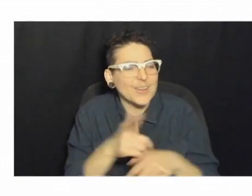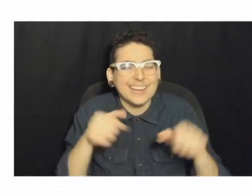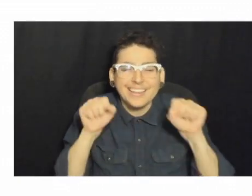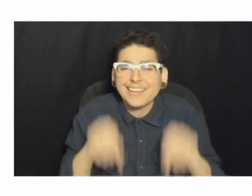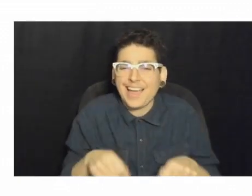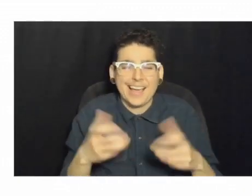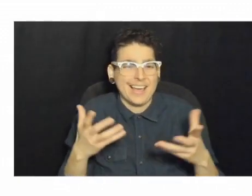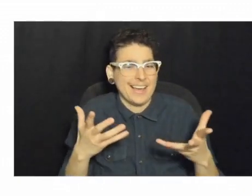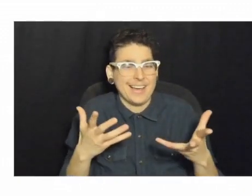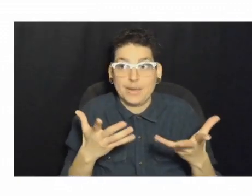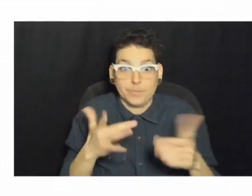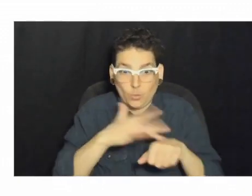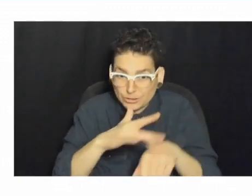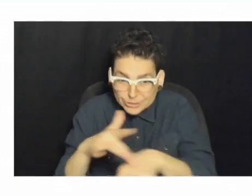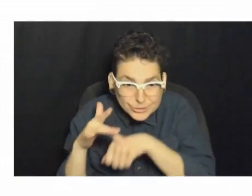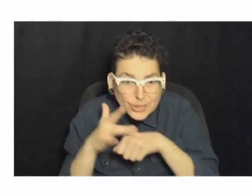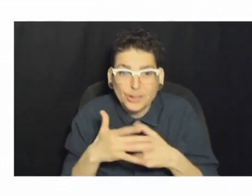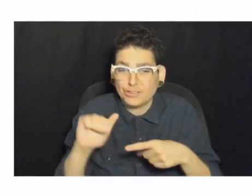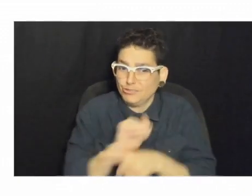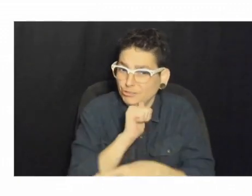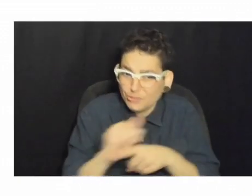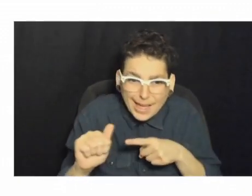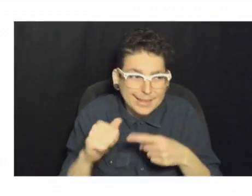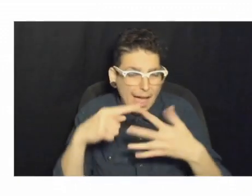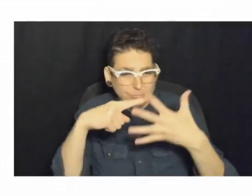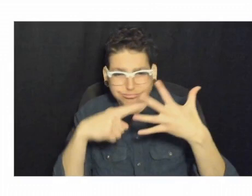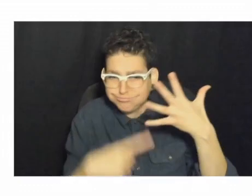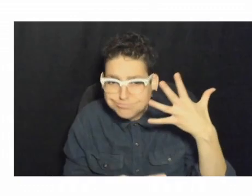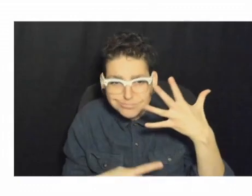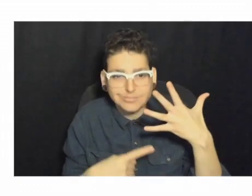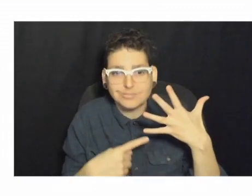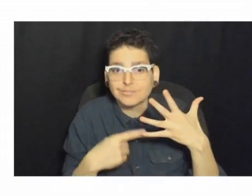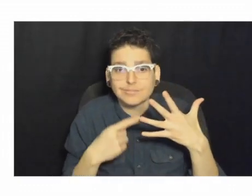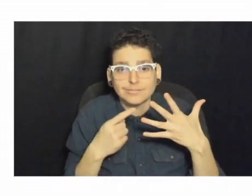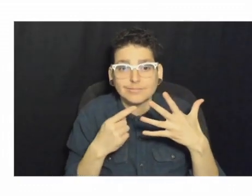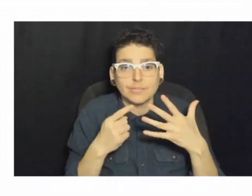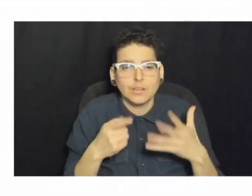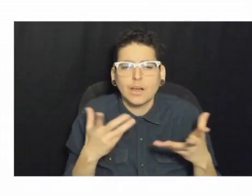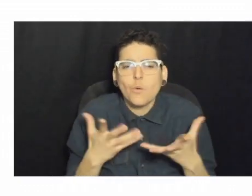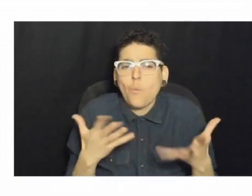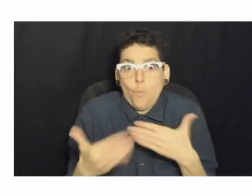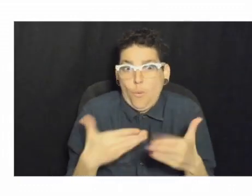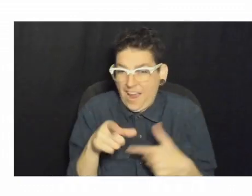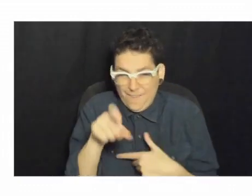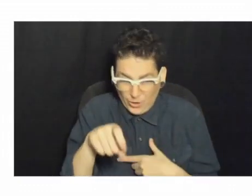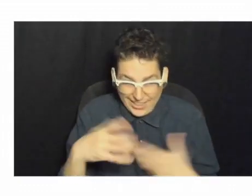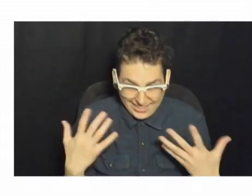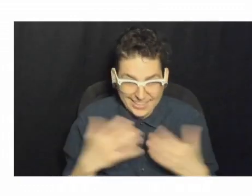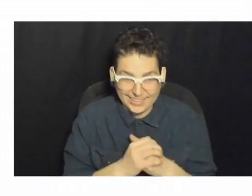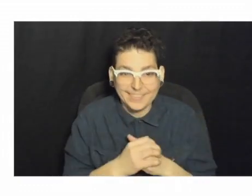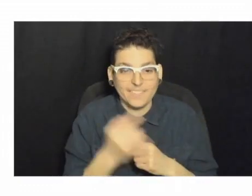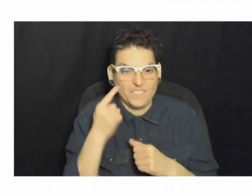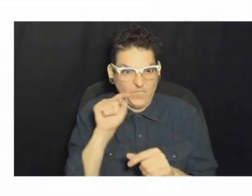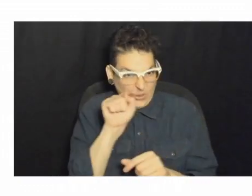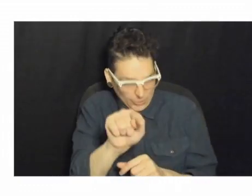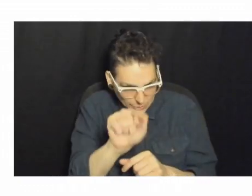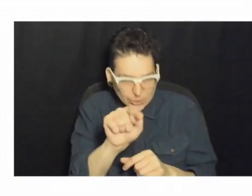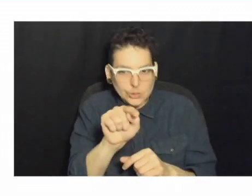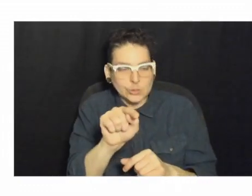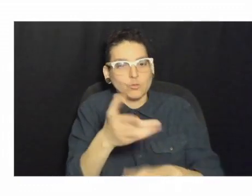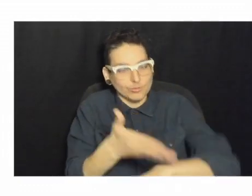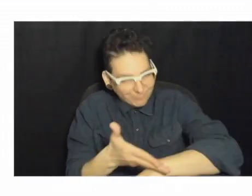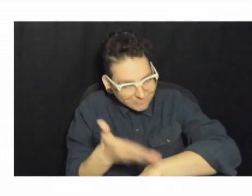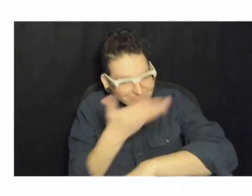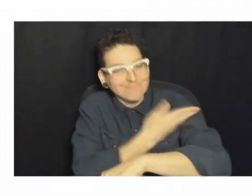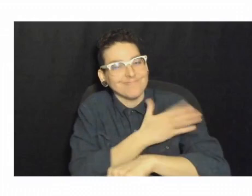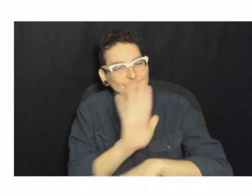host of things, but whatever you would need and in order to do your work more effectively. So I'm gonna be